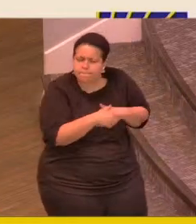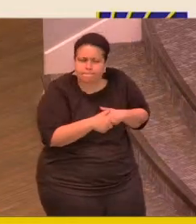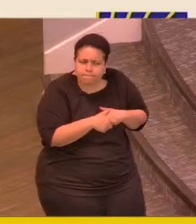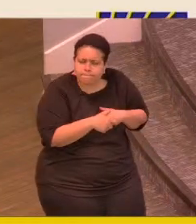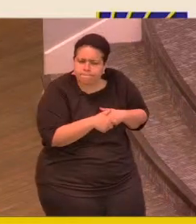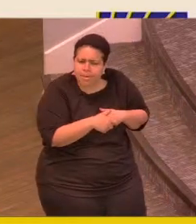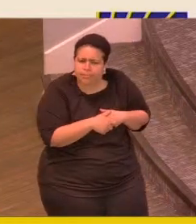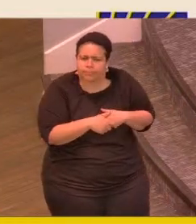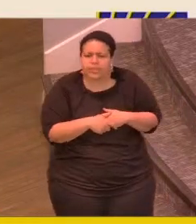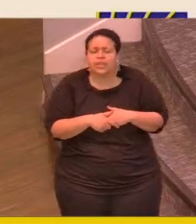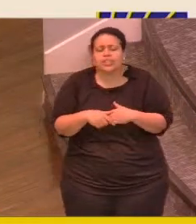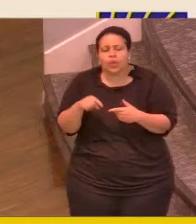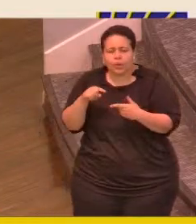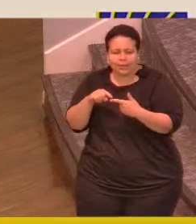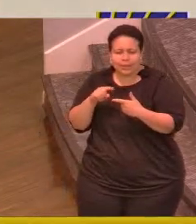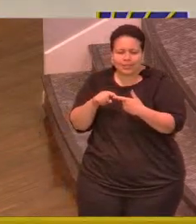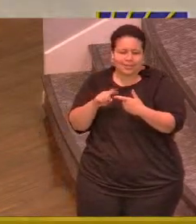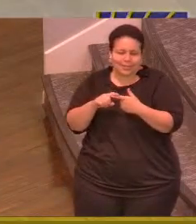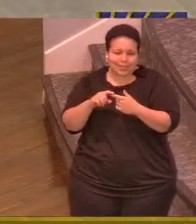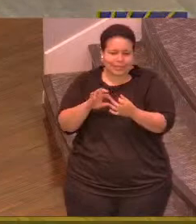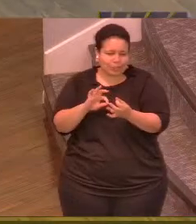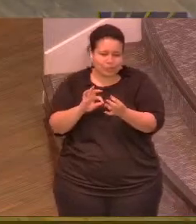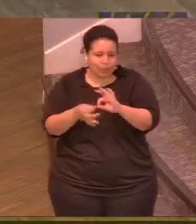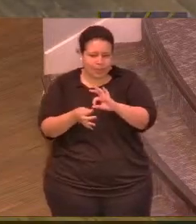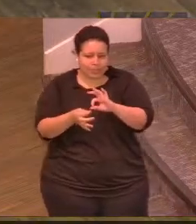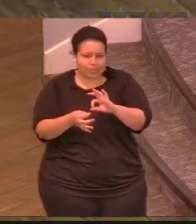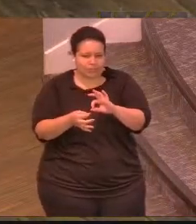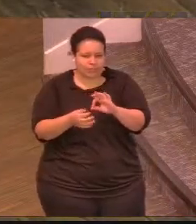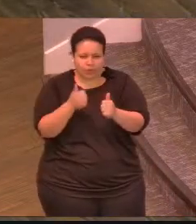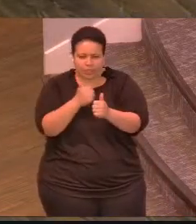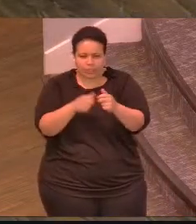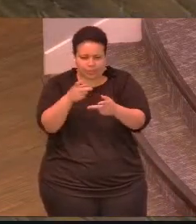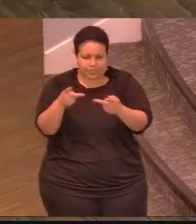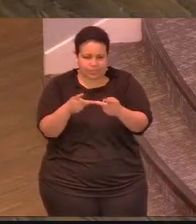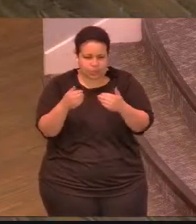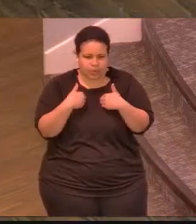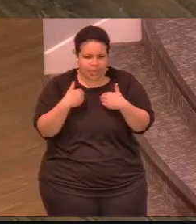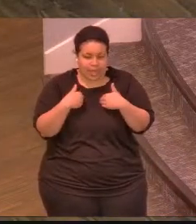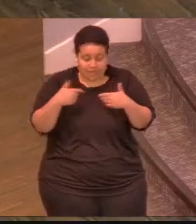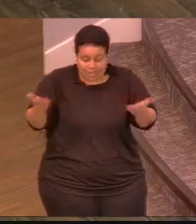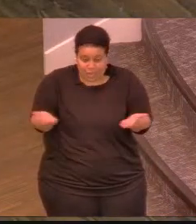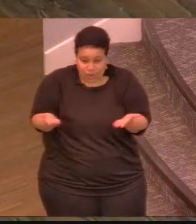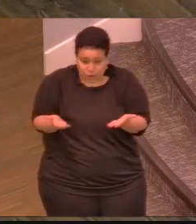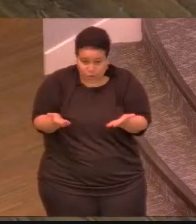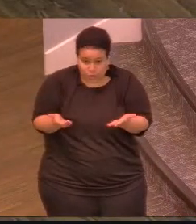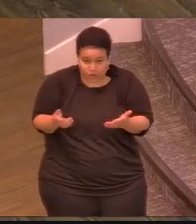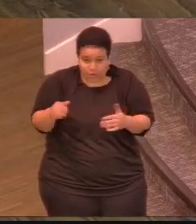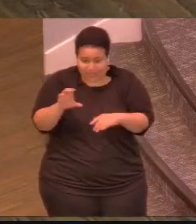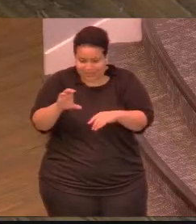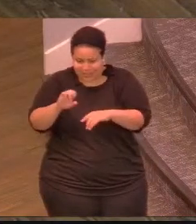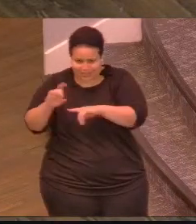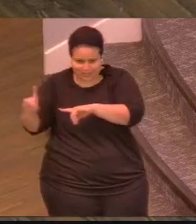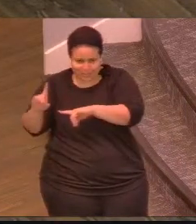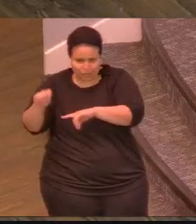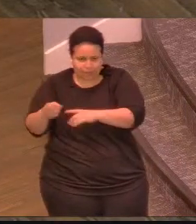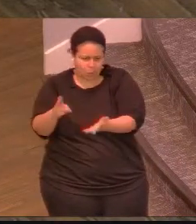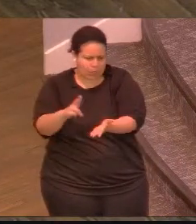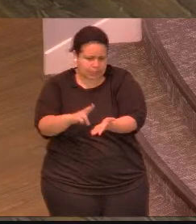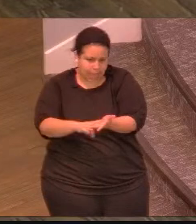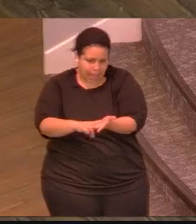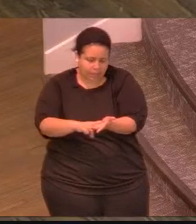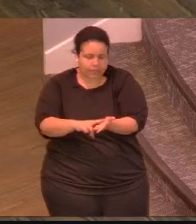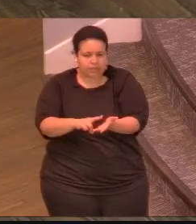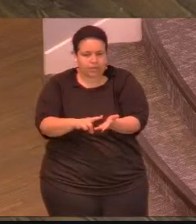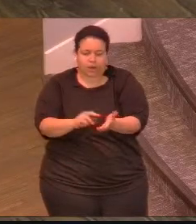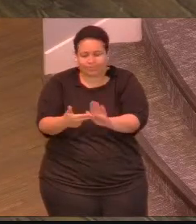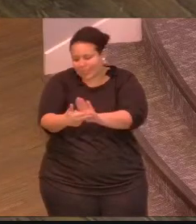the translation for each position that we have at CCSD. You have to assign like a job code that most